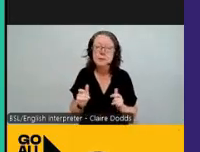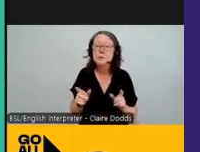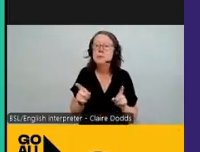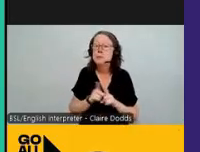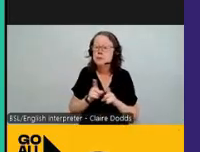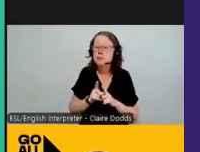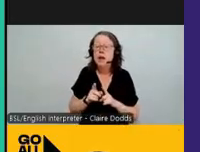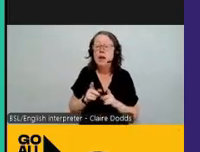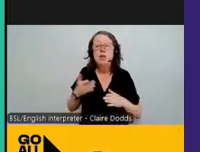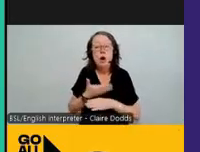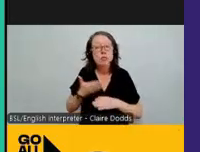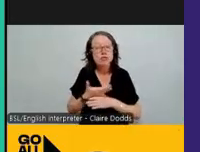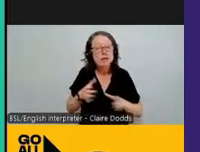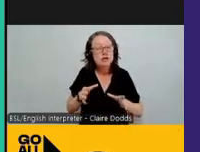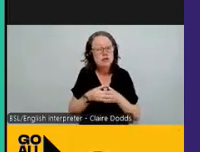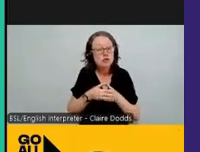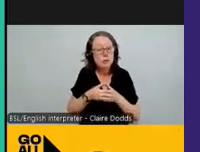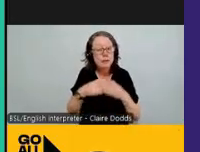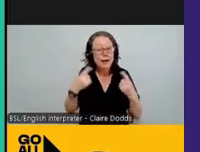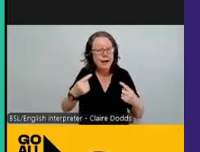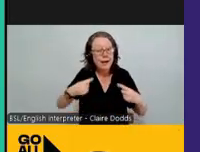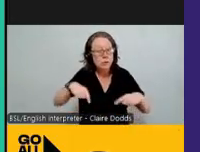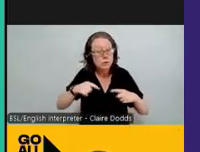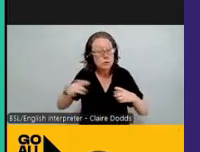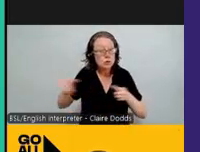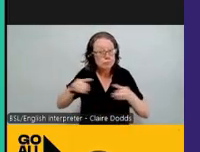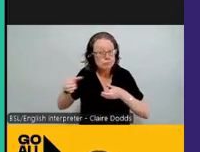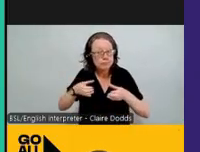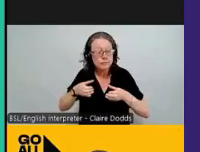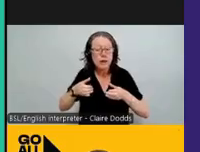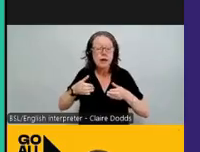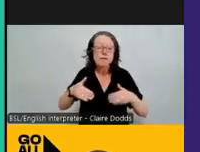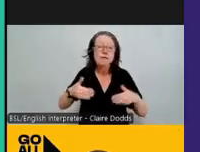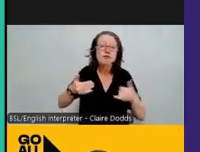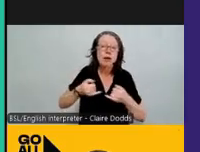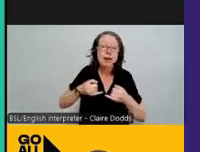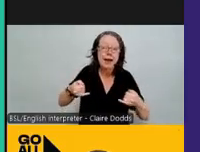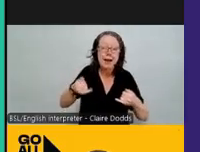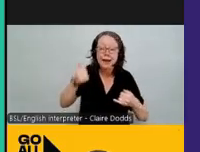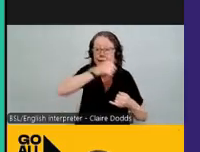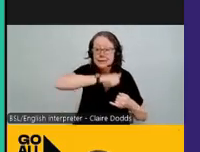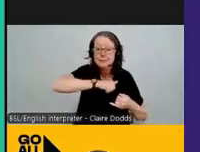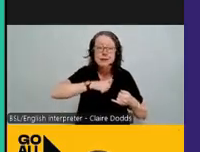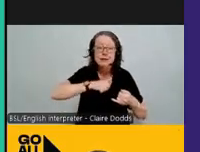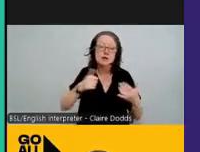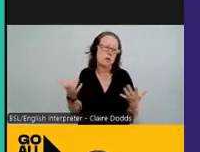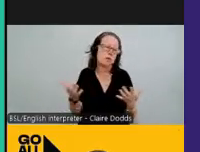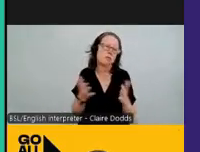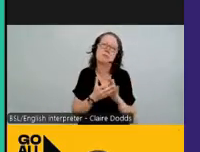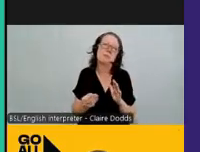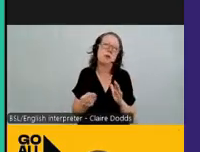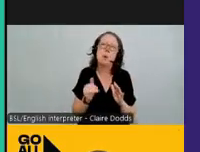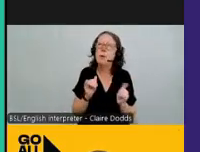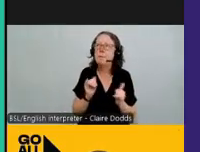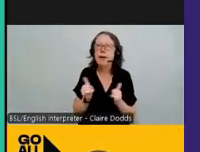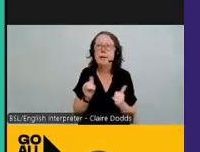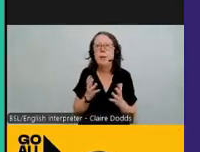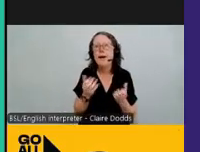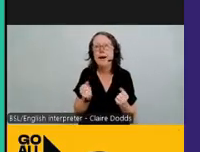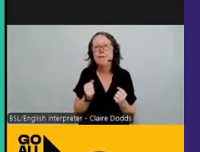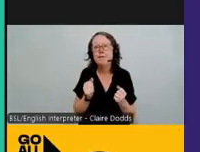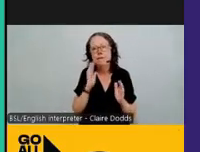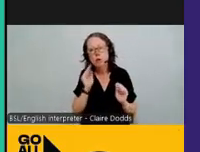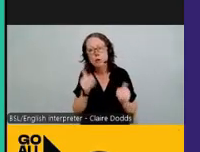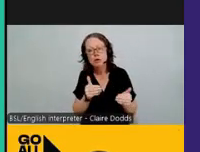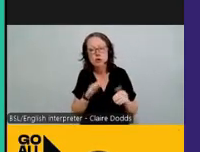in frontline experts. So in an area, we might have a focus for a couple of years around children who are in care,